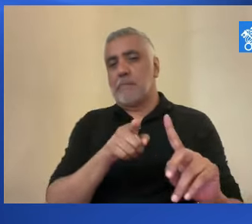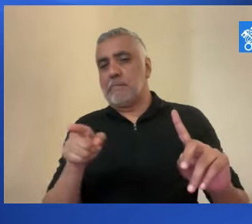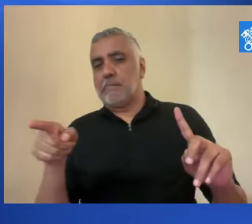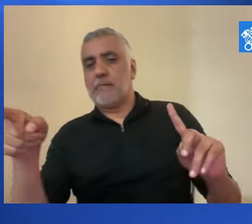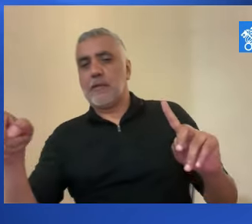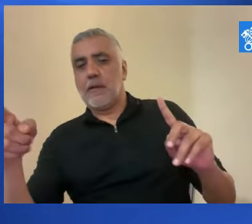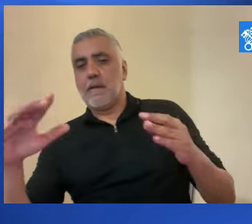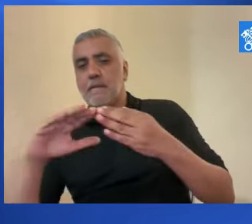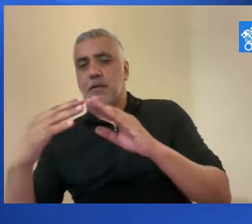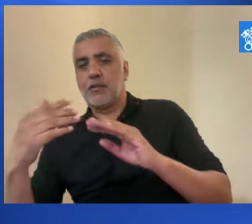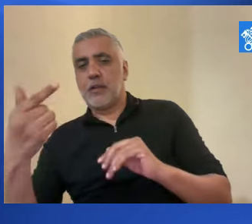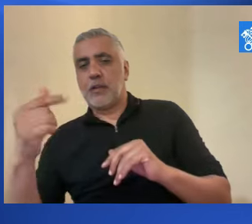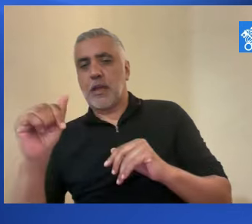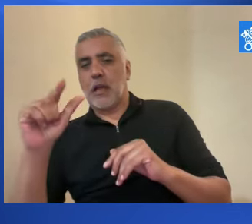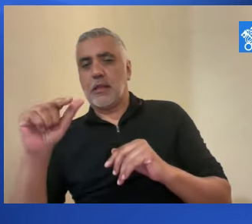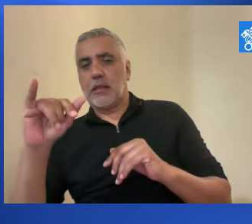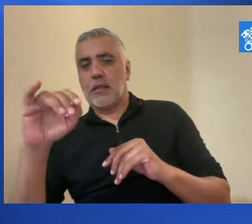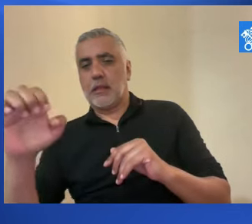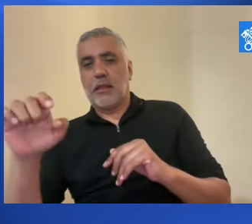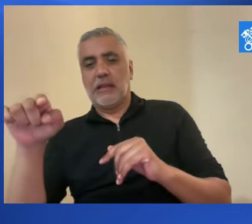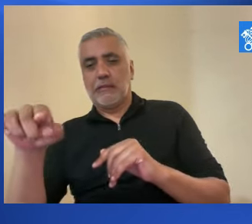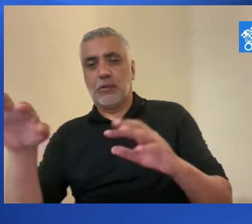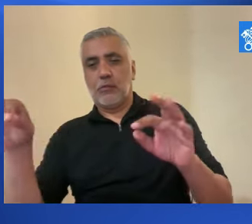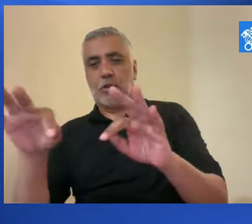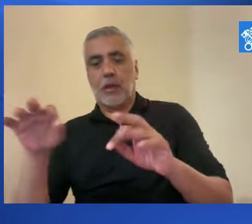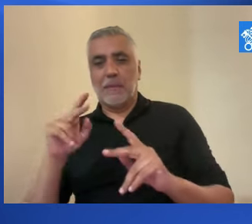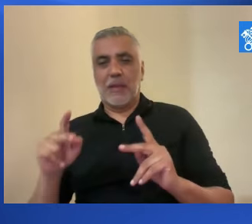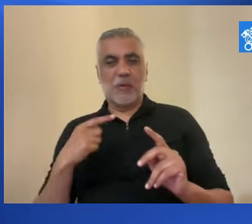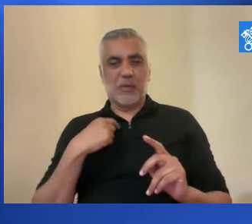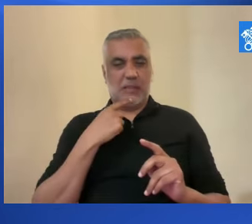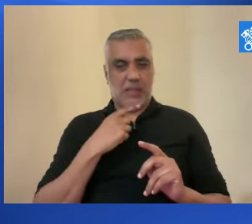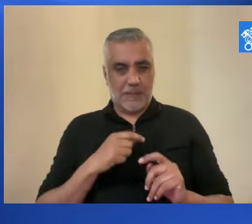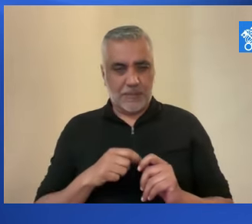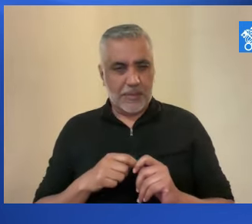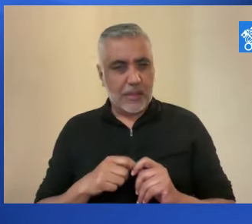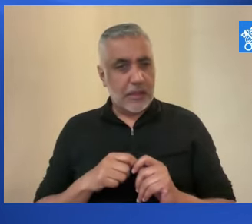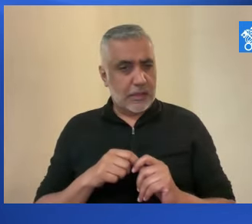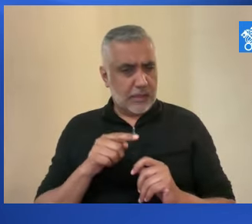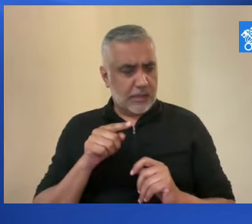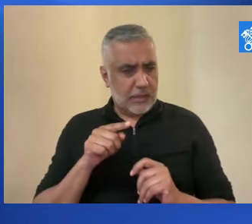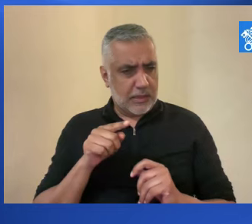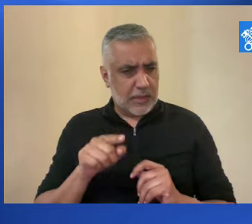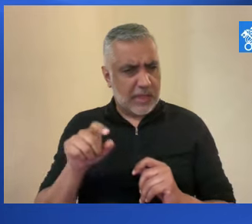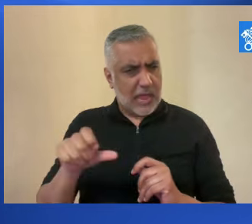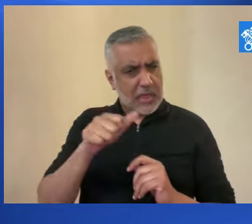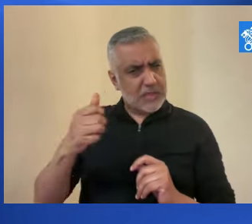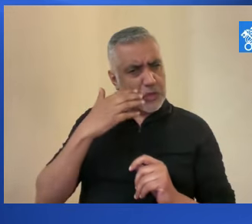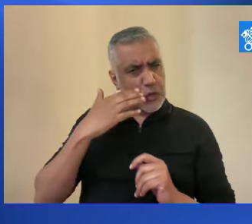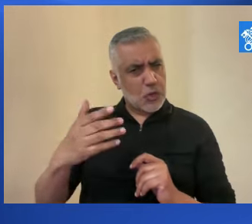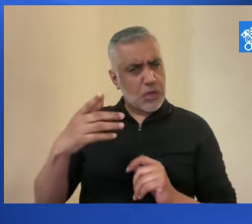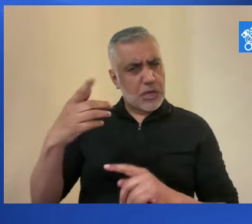used to say, "Can anything good come out of Nazareth?" That's from John 1, verse